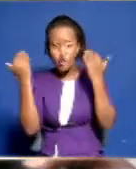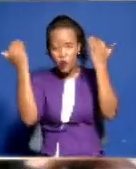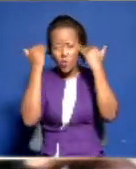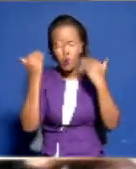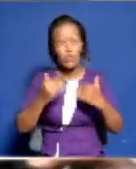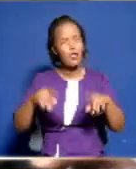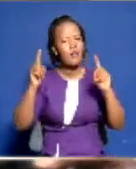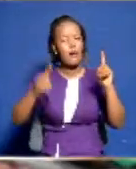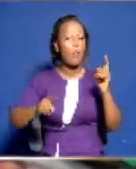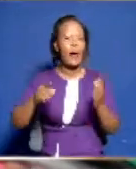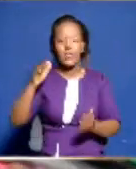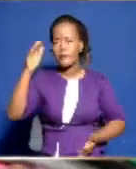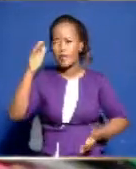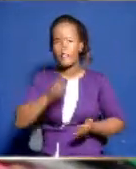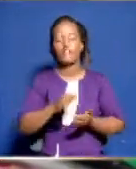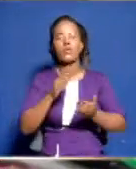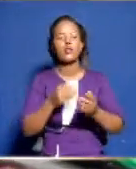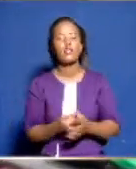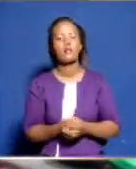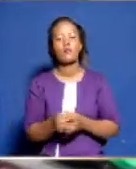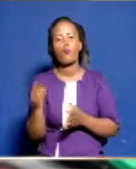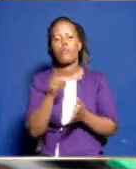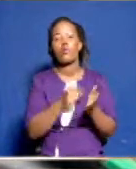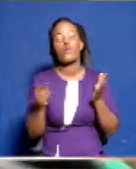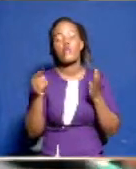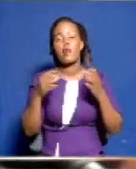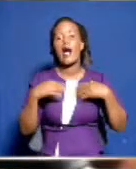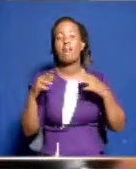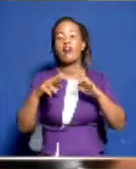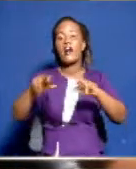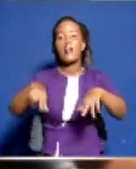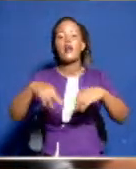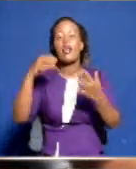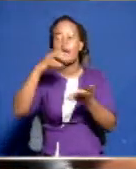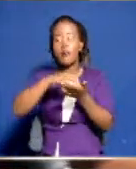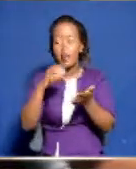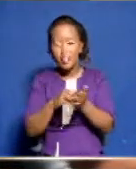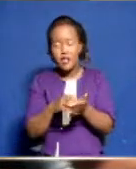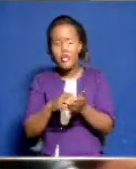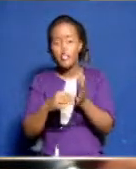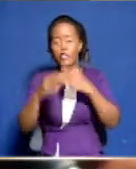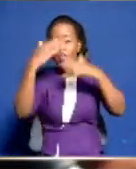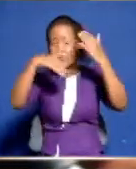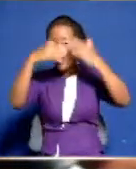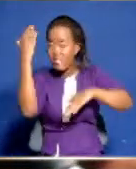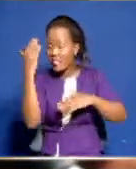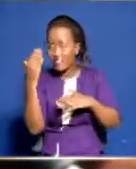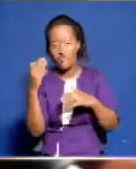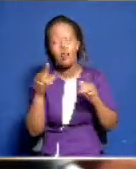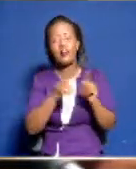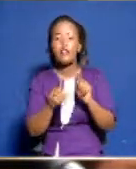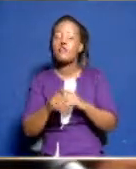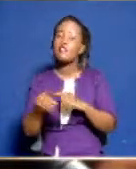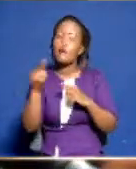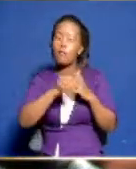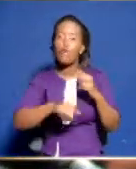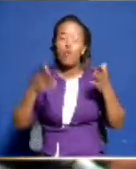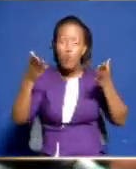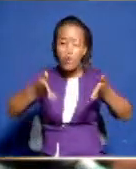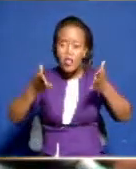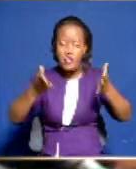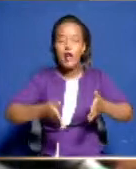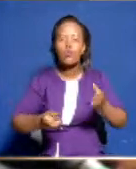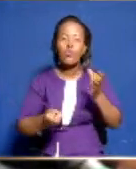tuweze kutekeleza haki. We're talking about a rape case in Masinde Muliro University, and we are no exception. We are here to create